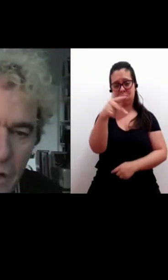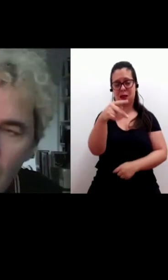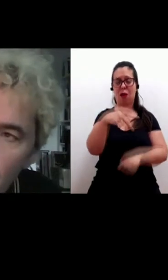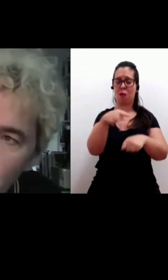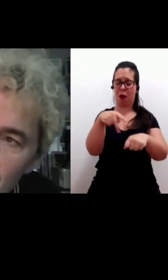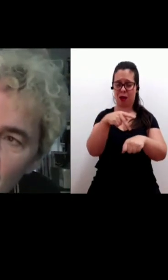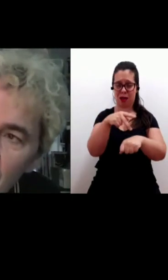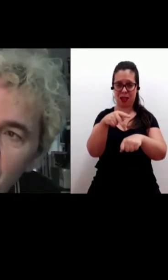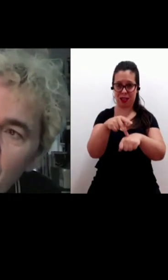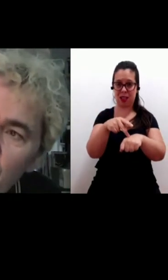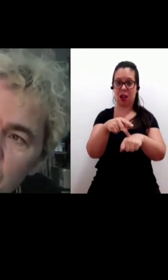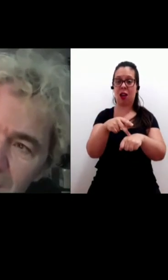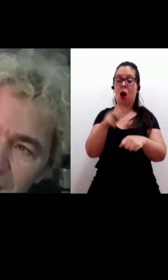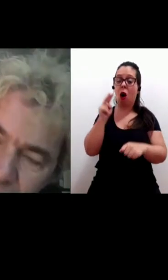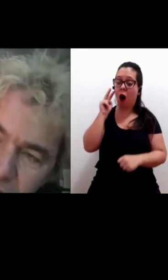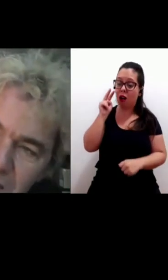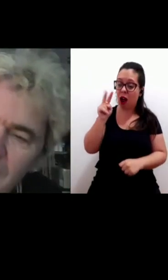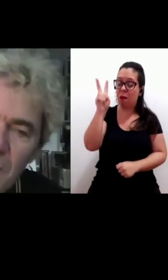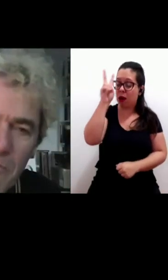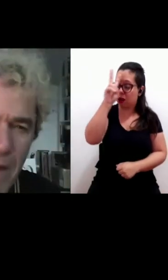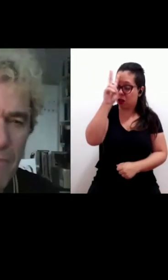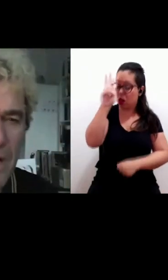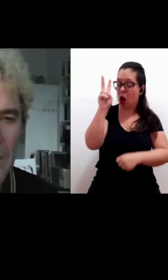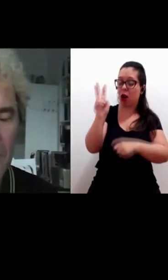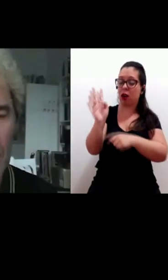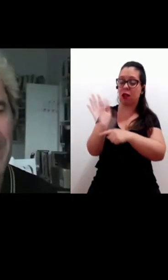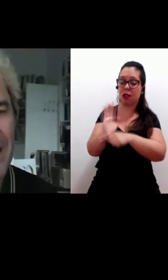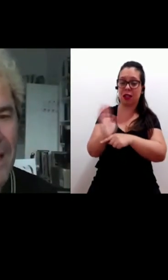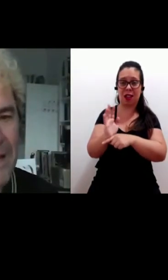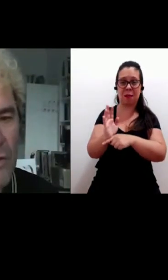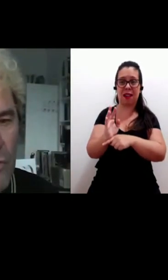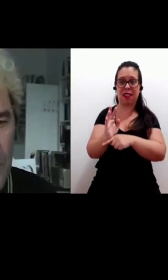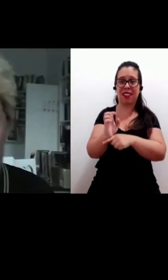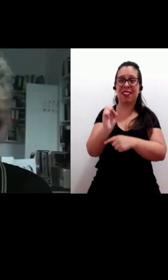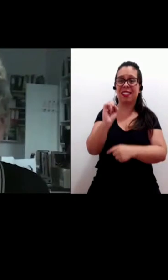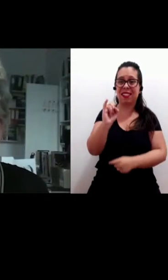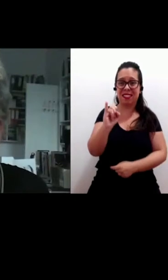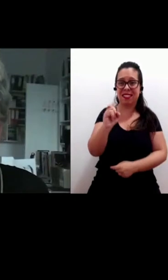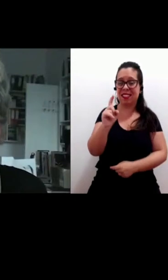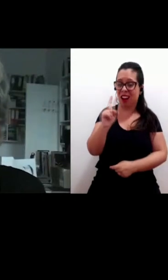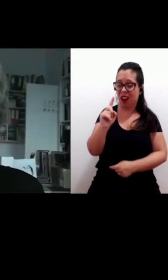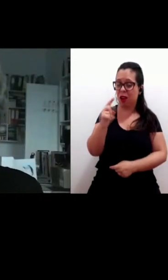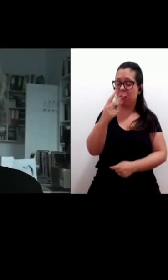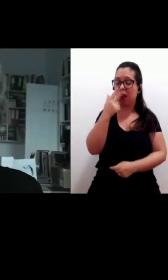could be, otherwise our humanity, our memory will be lying in the ruins.